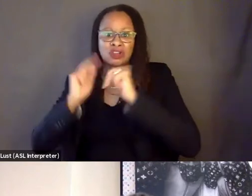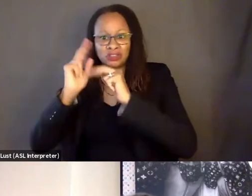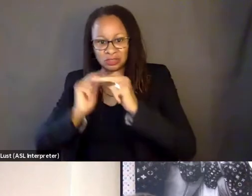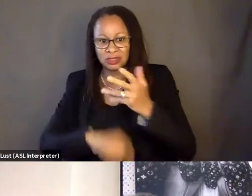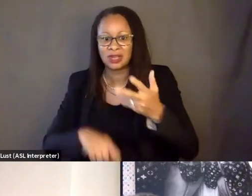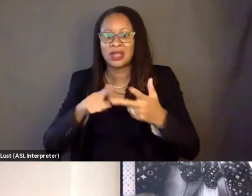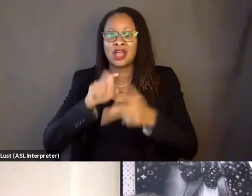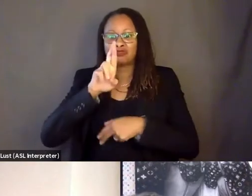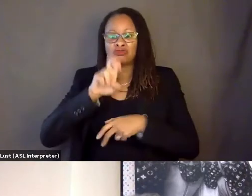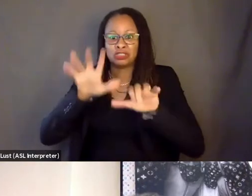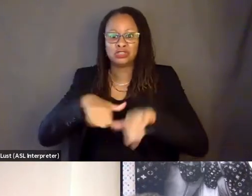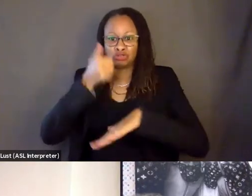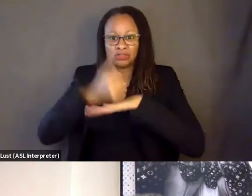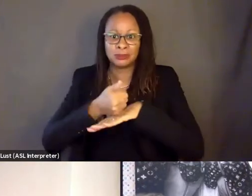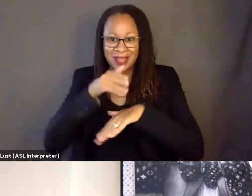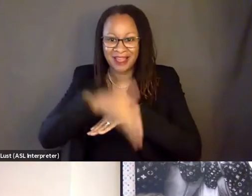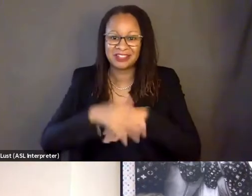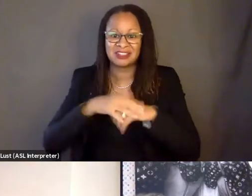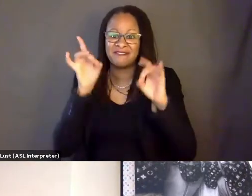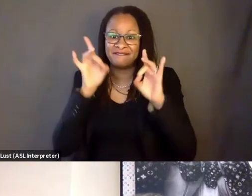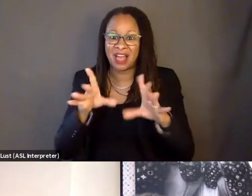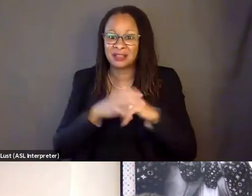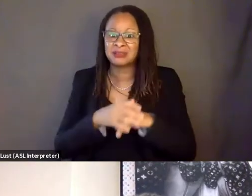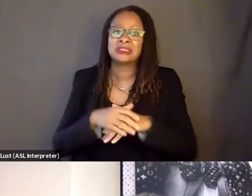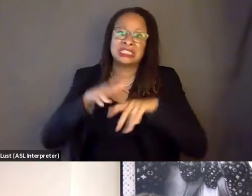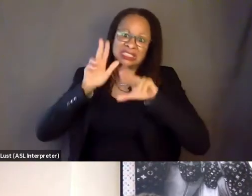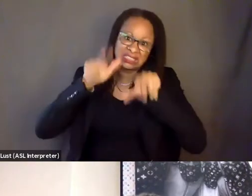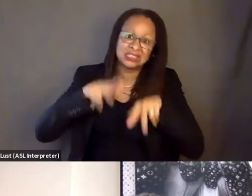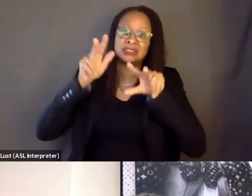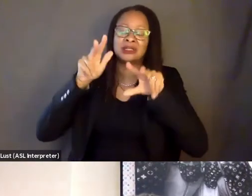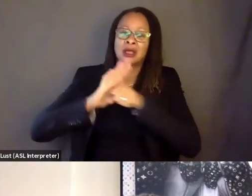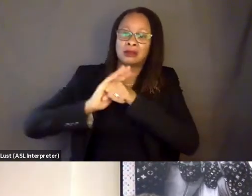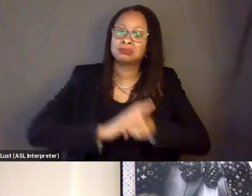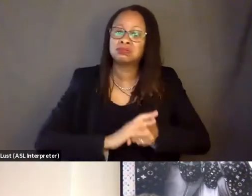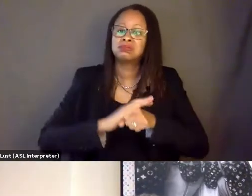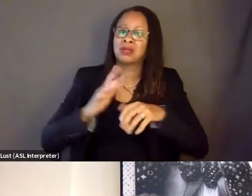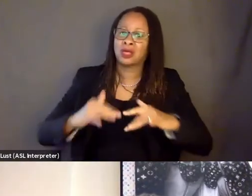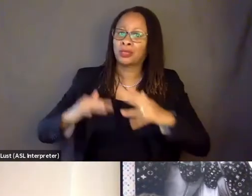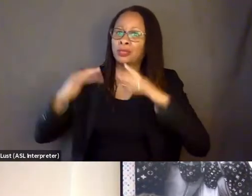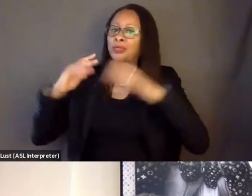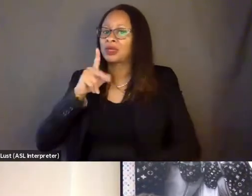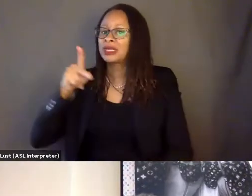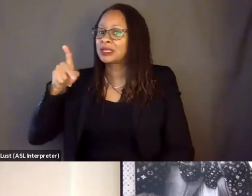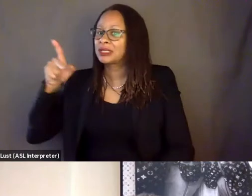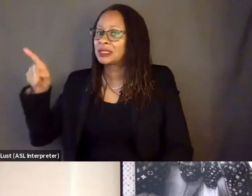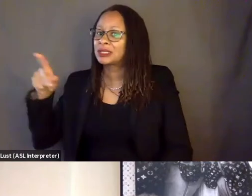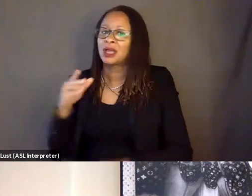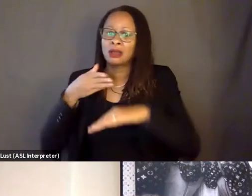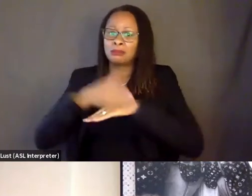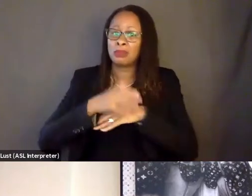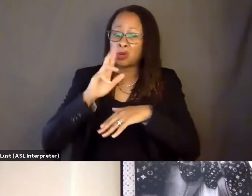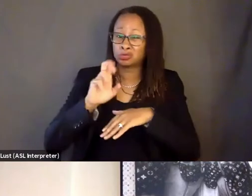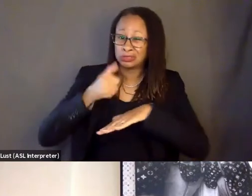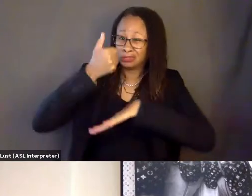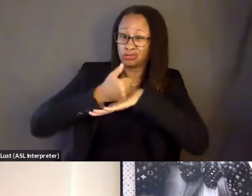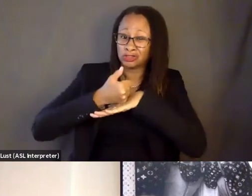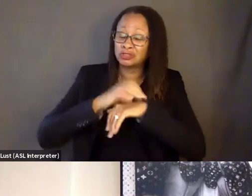the retrenchment afterwards, the violence, intimidation, rise of the Ku Klux Klan, you know,